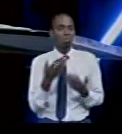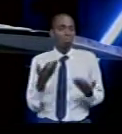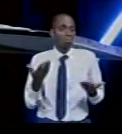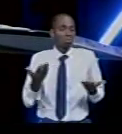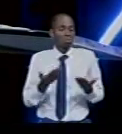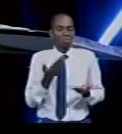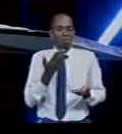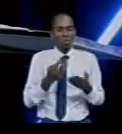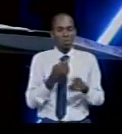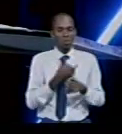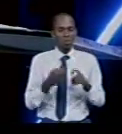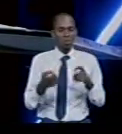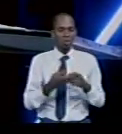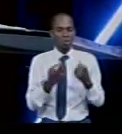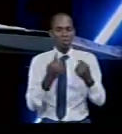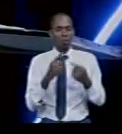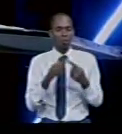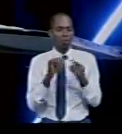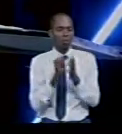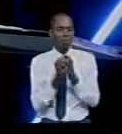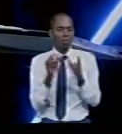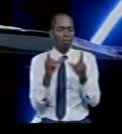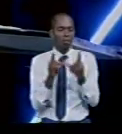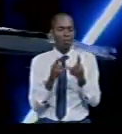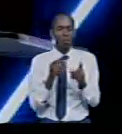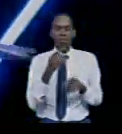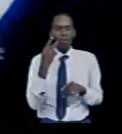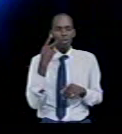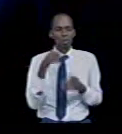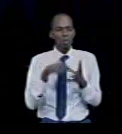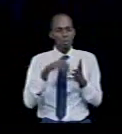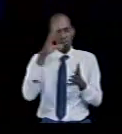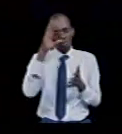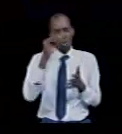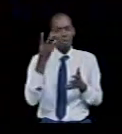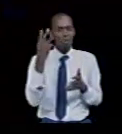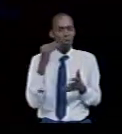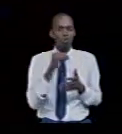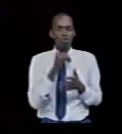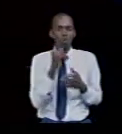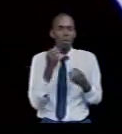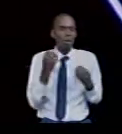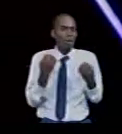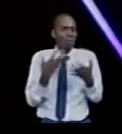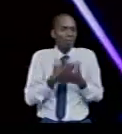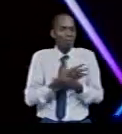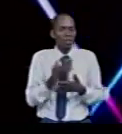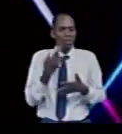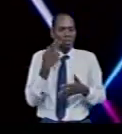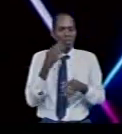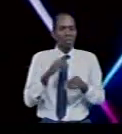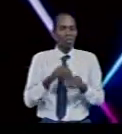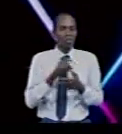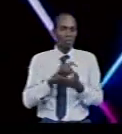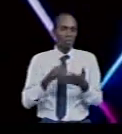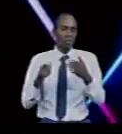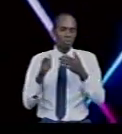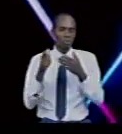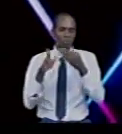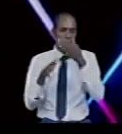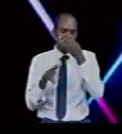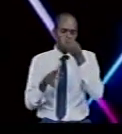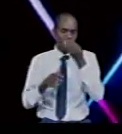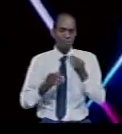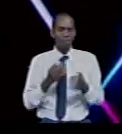persecution arose to that level, he wasn't afraid. But look at what the brethren did in verse 25. In verse